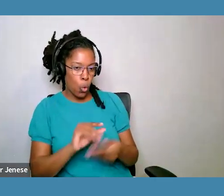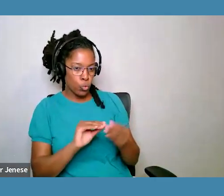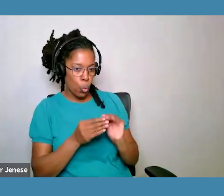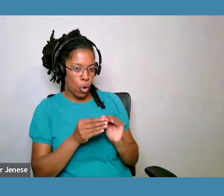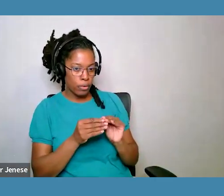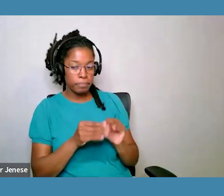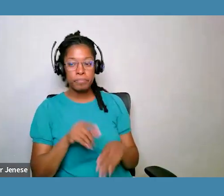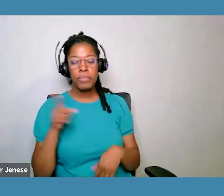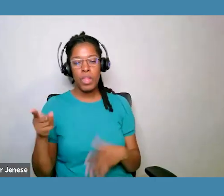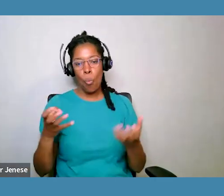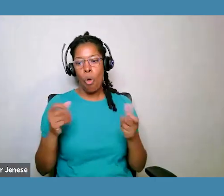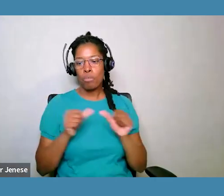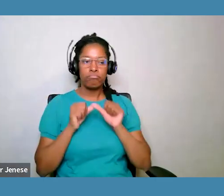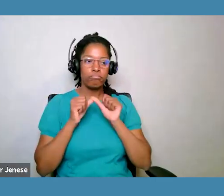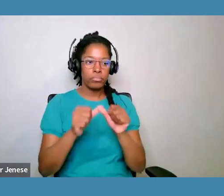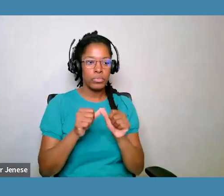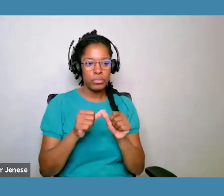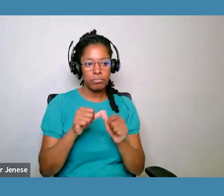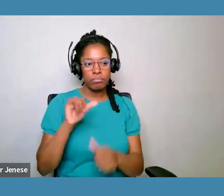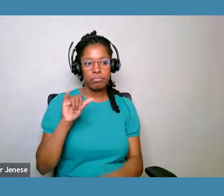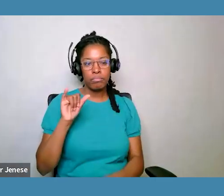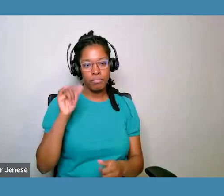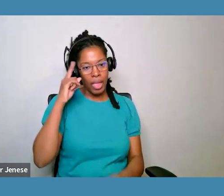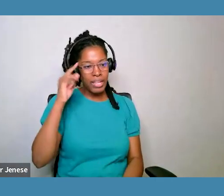to continue indefinitely.